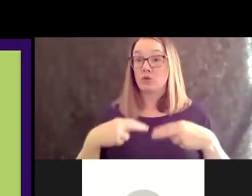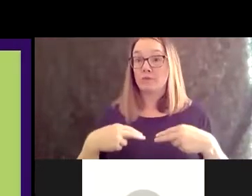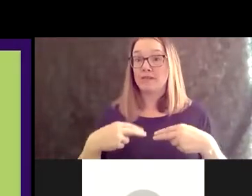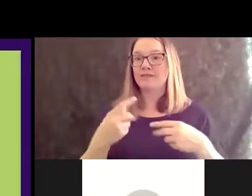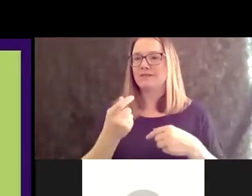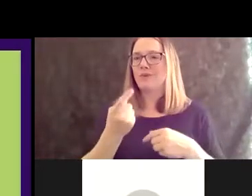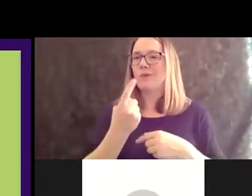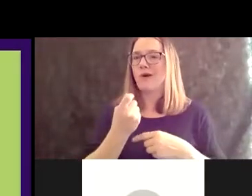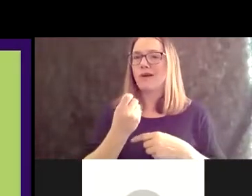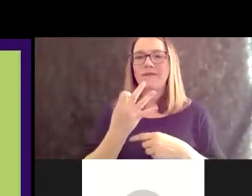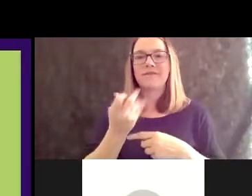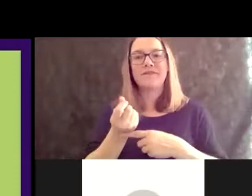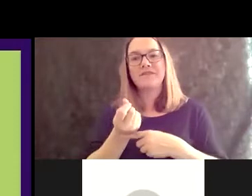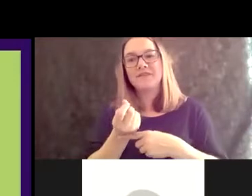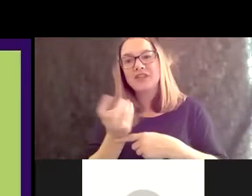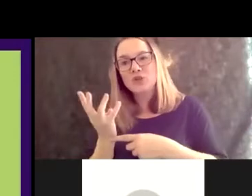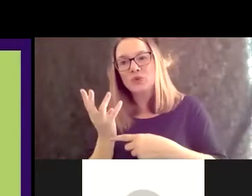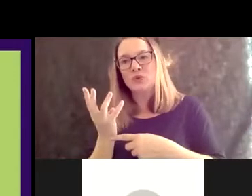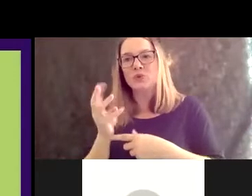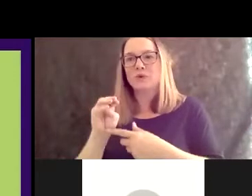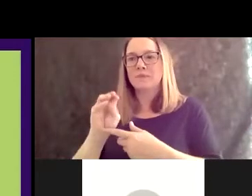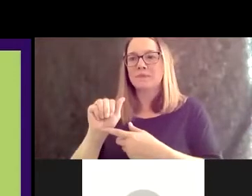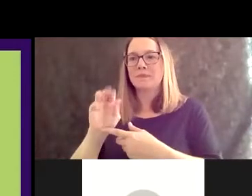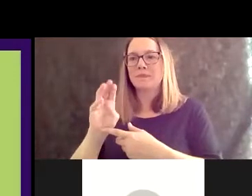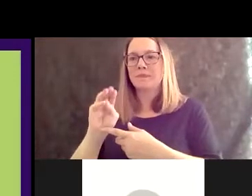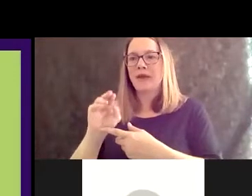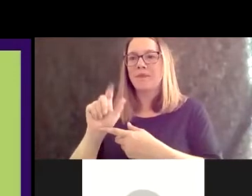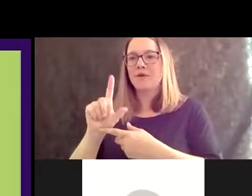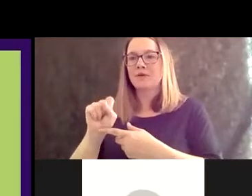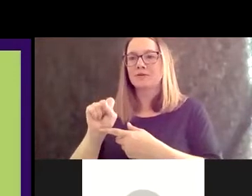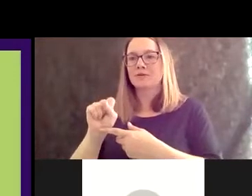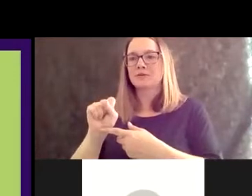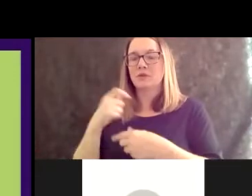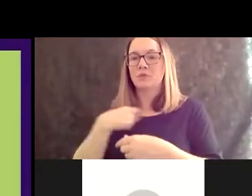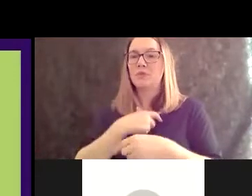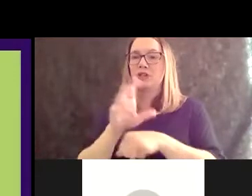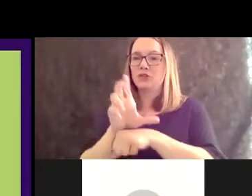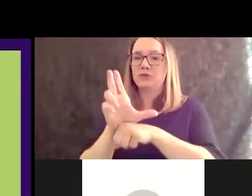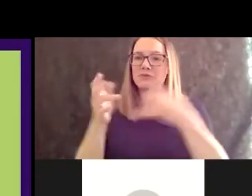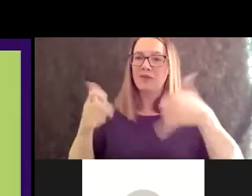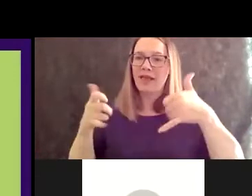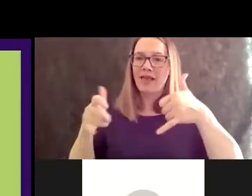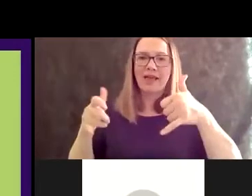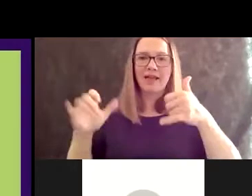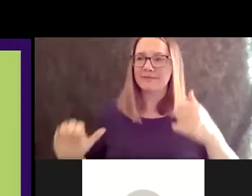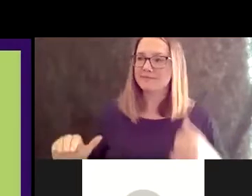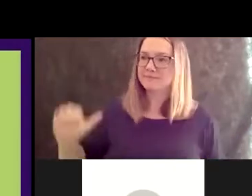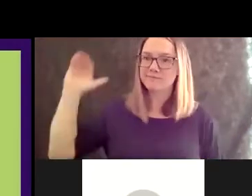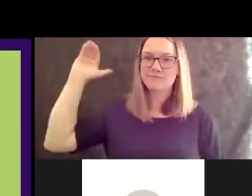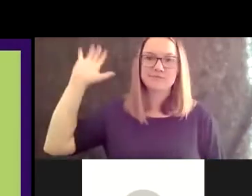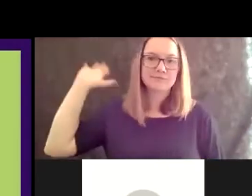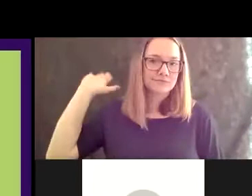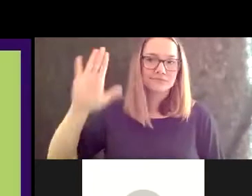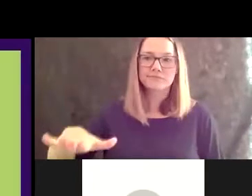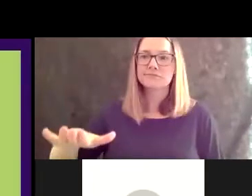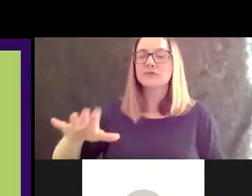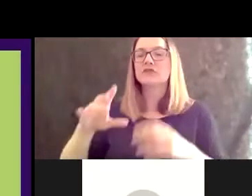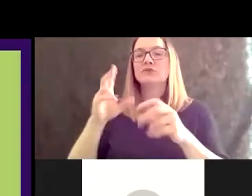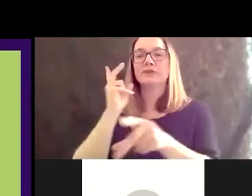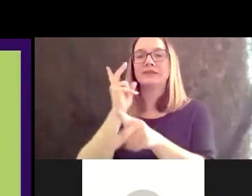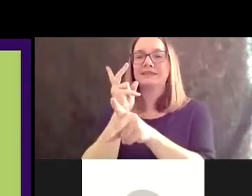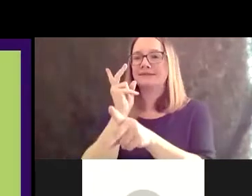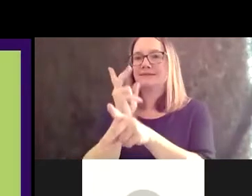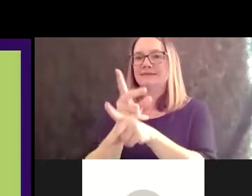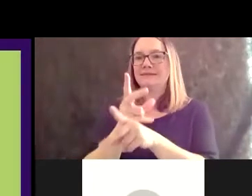that use play throughout our entire lives to keep learning. So while